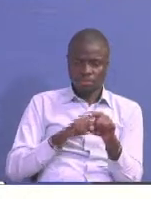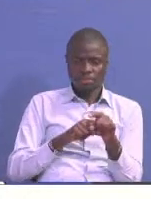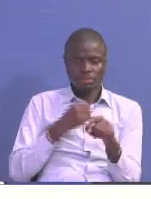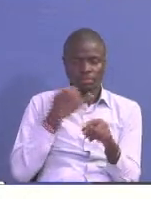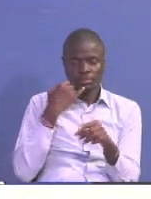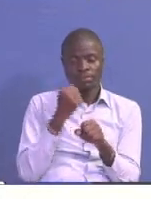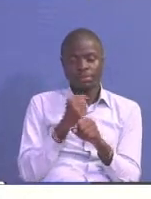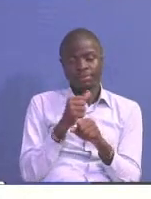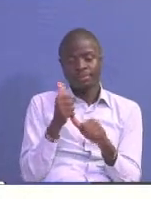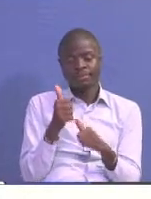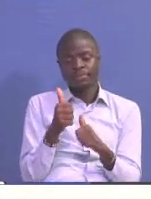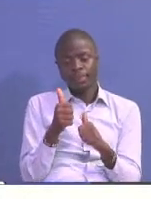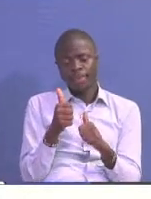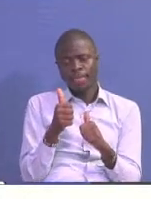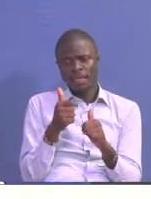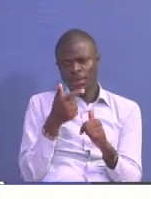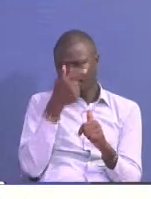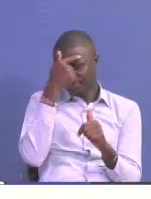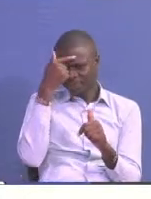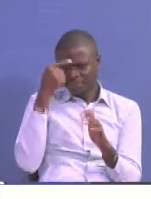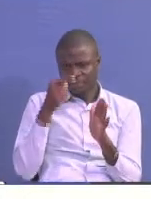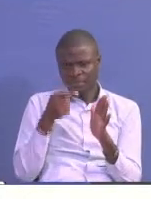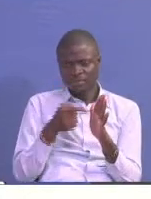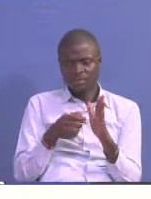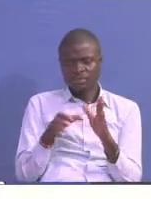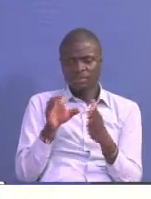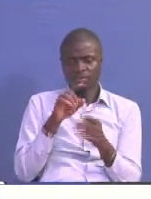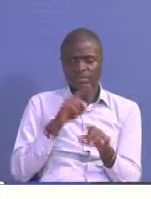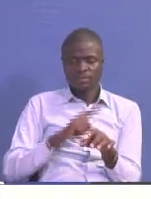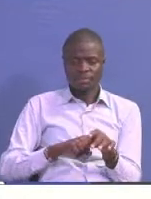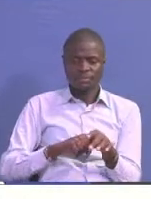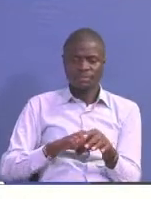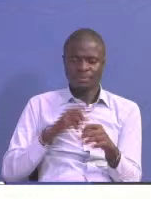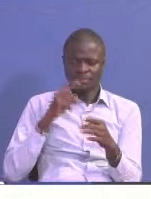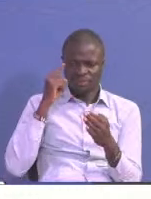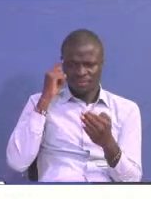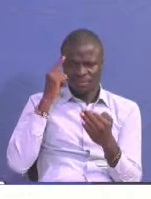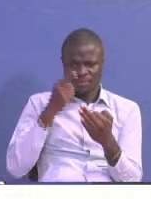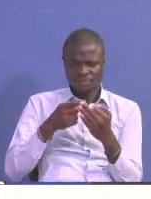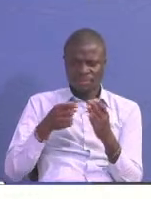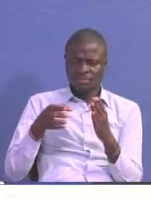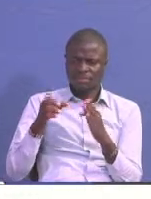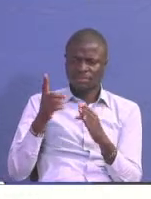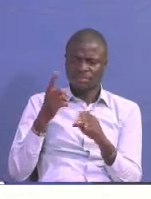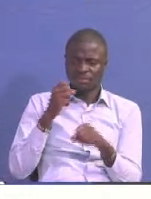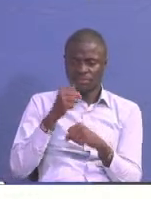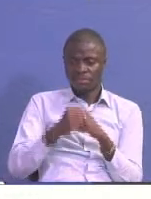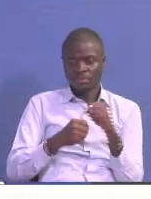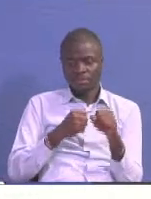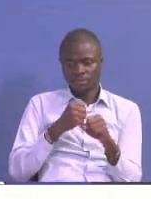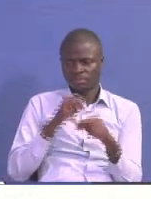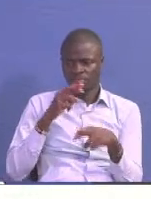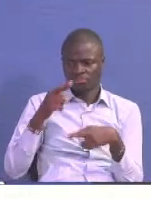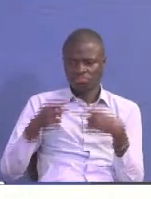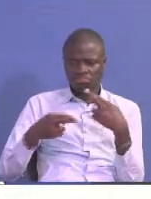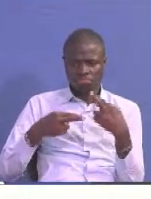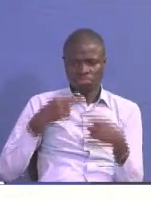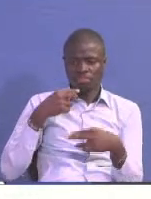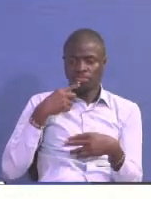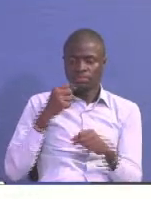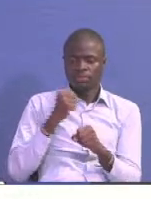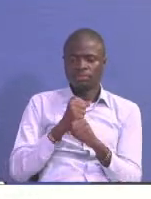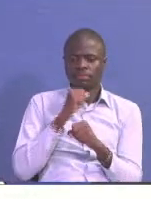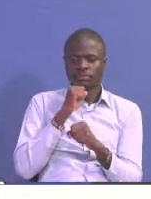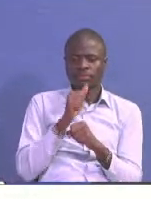the strategy has time and targets for every periodical reviews. So